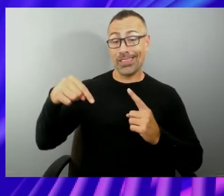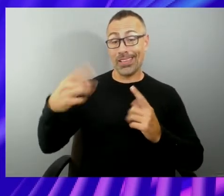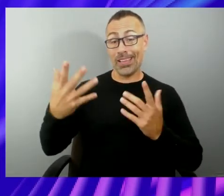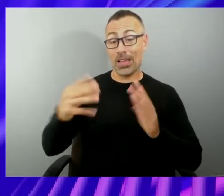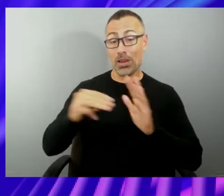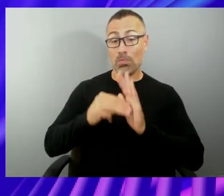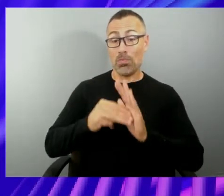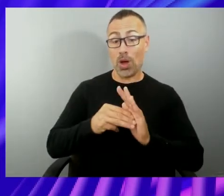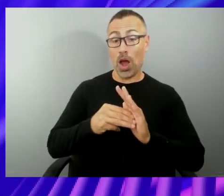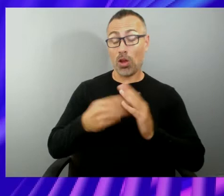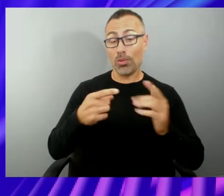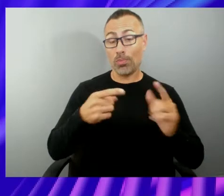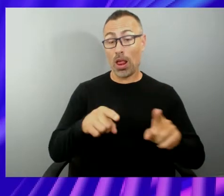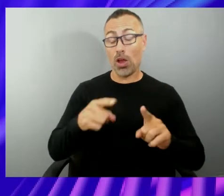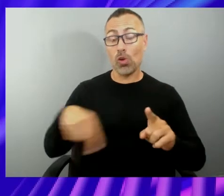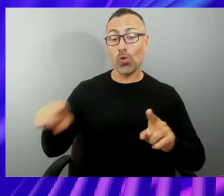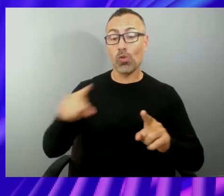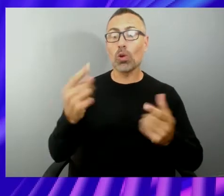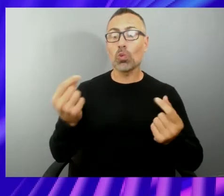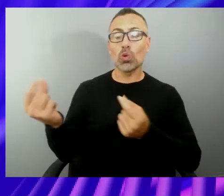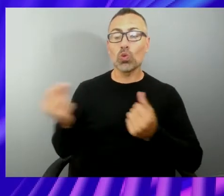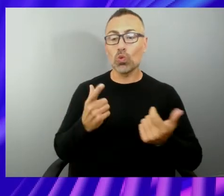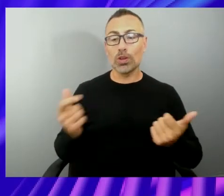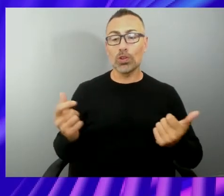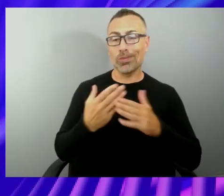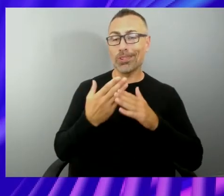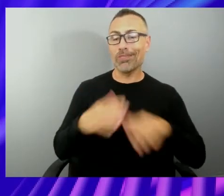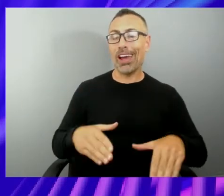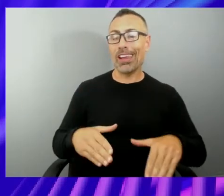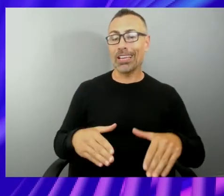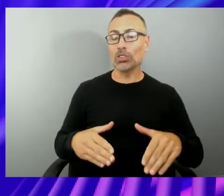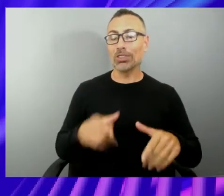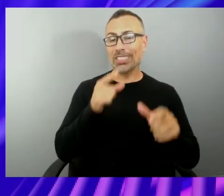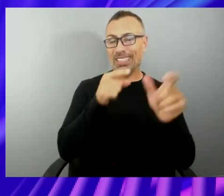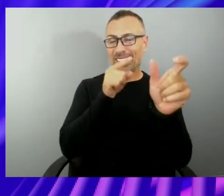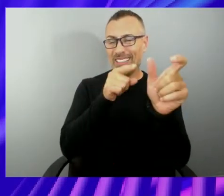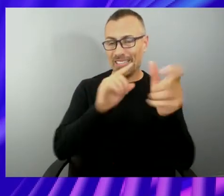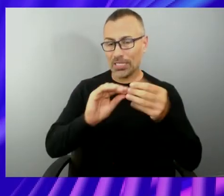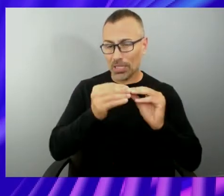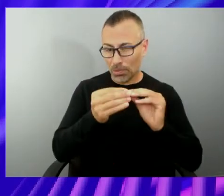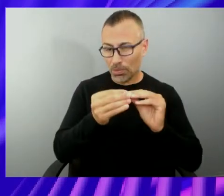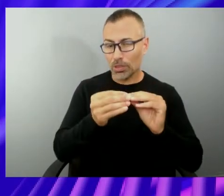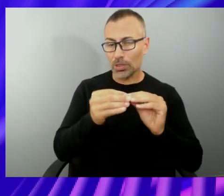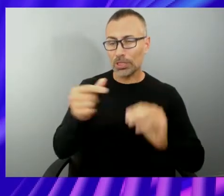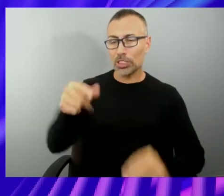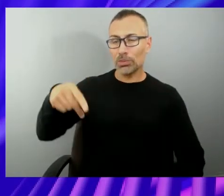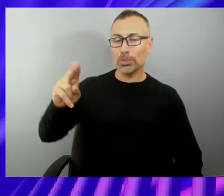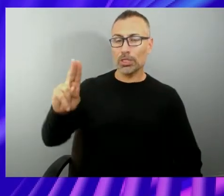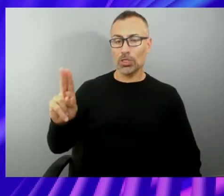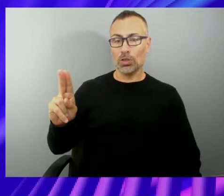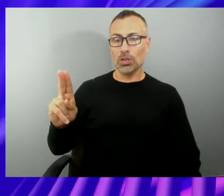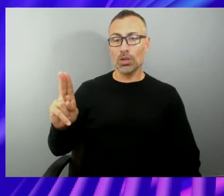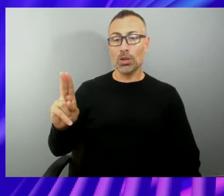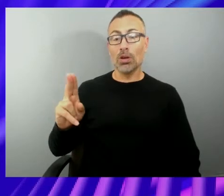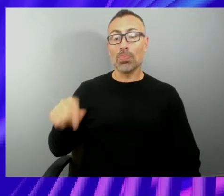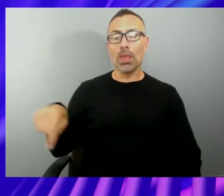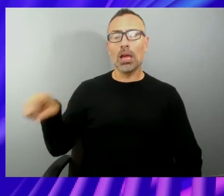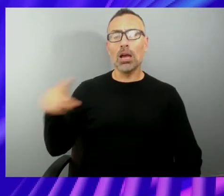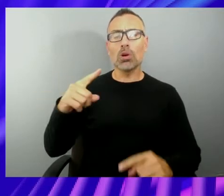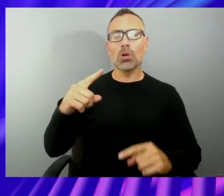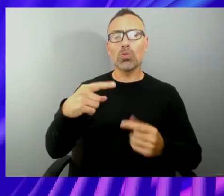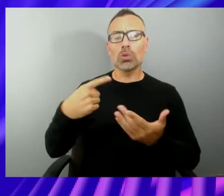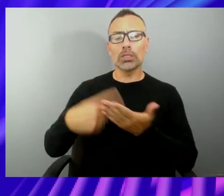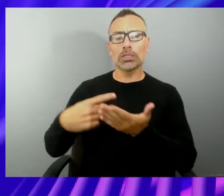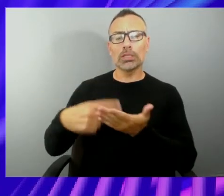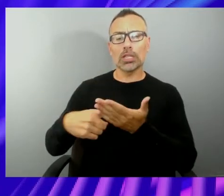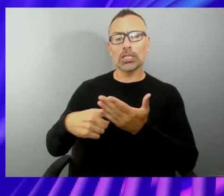our model into these number of GPUs. And when we talk about model, think of model as a network,